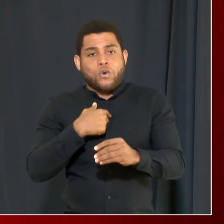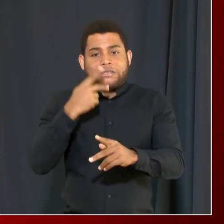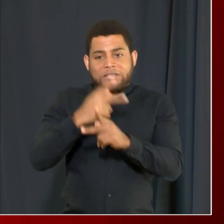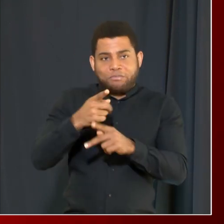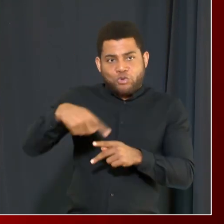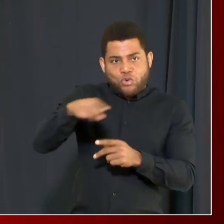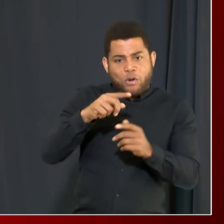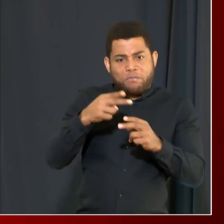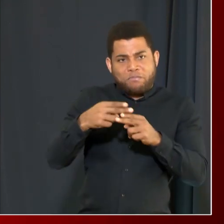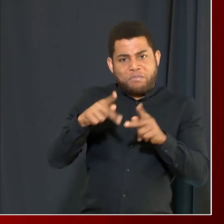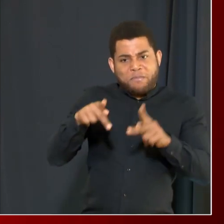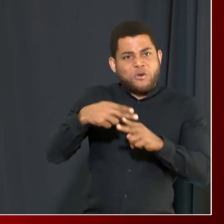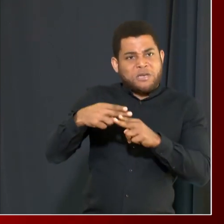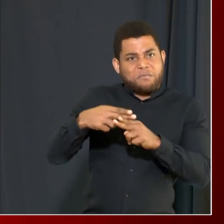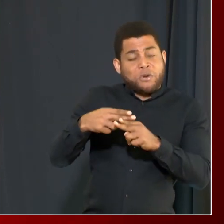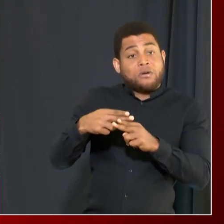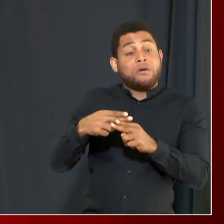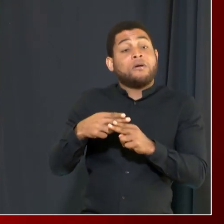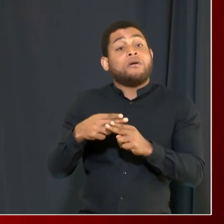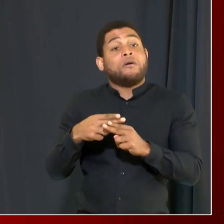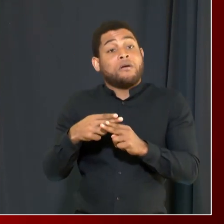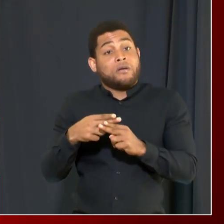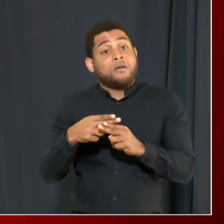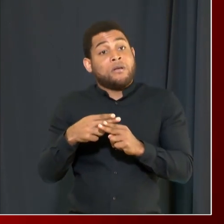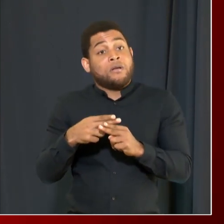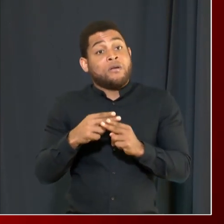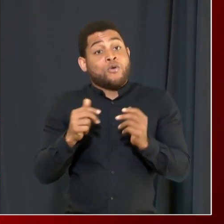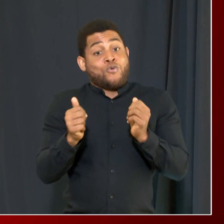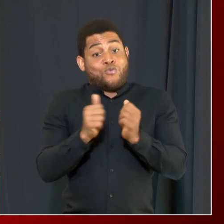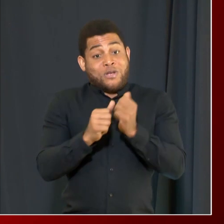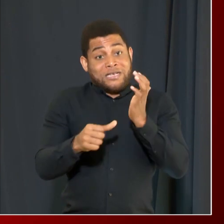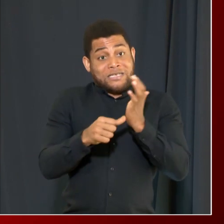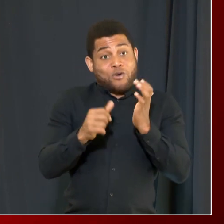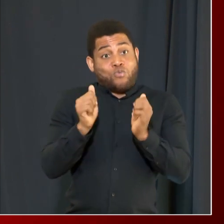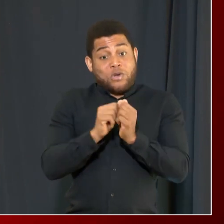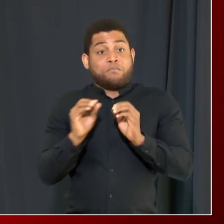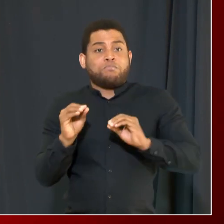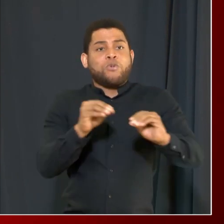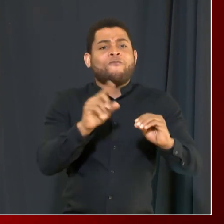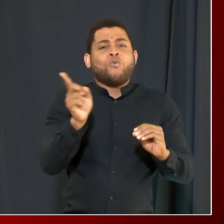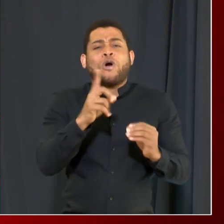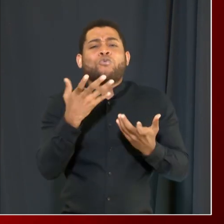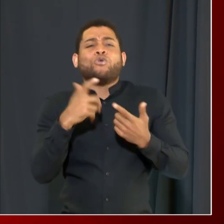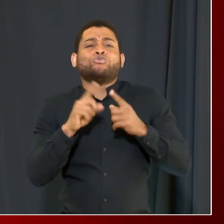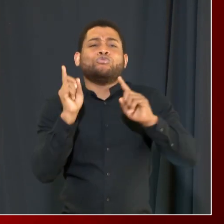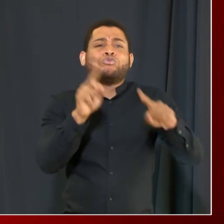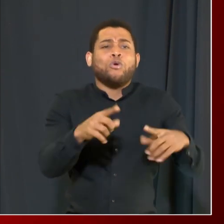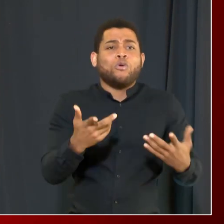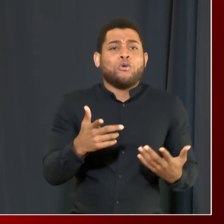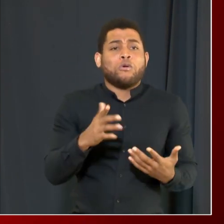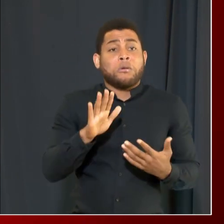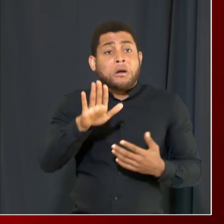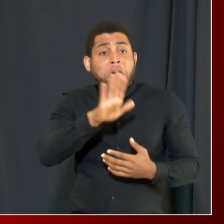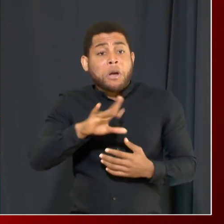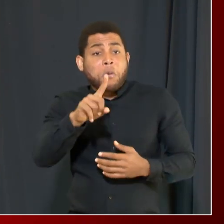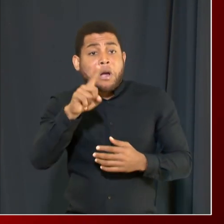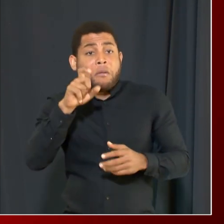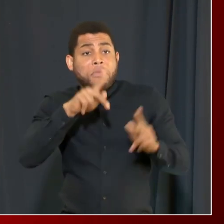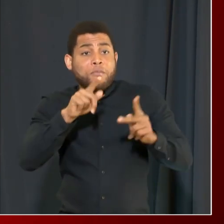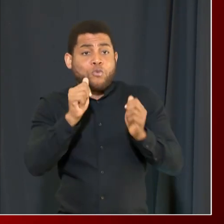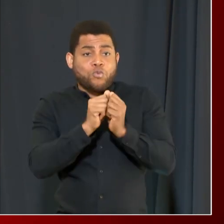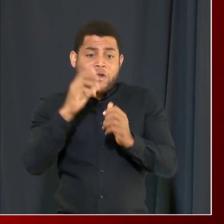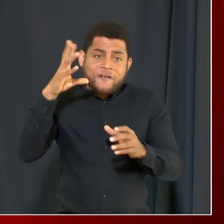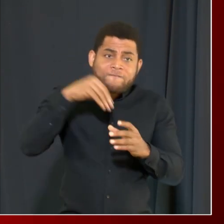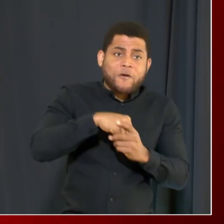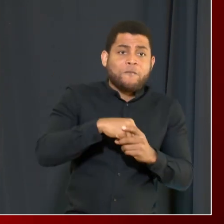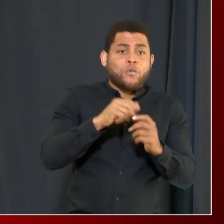often we assist with their movement to their desired destination, about 100 individuals that are parts of families. The